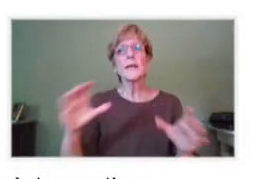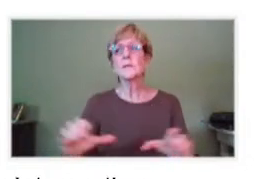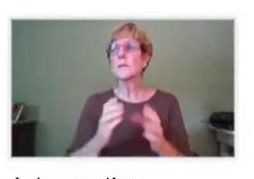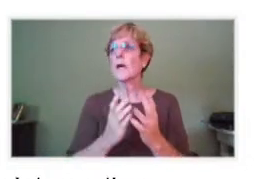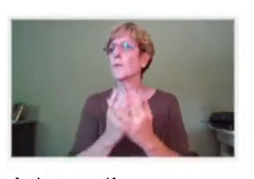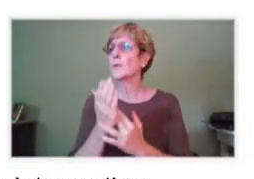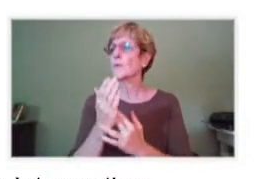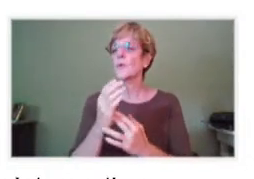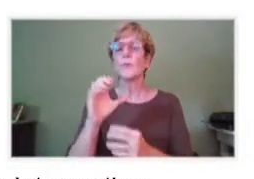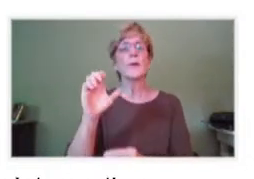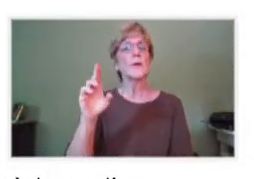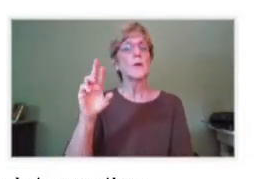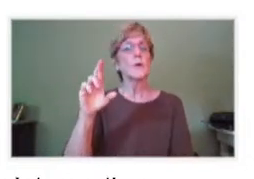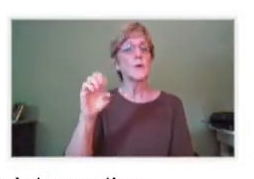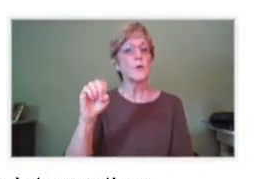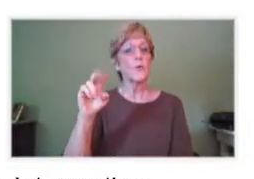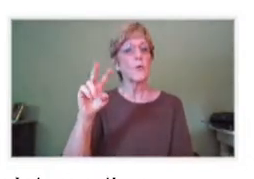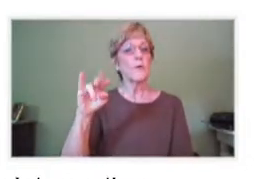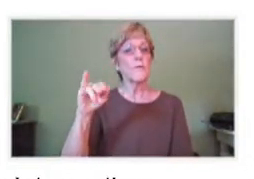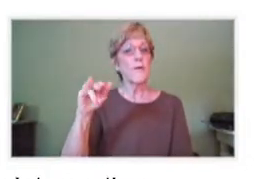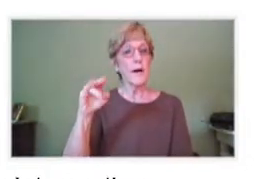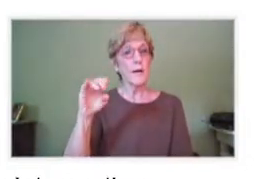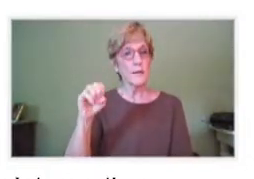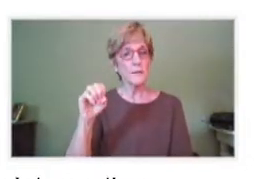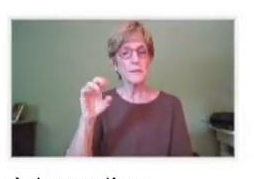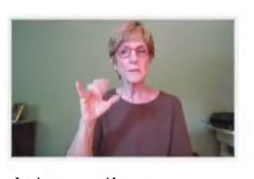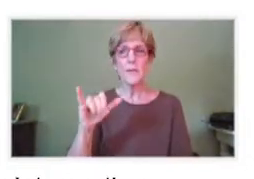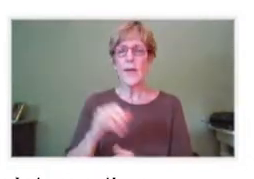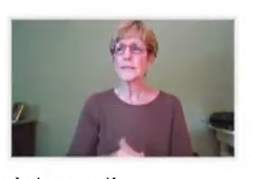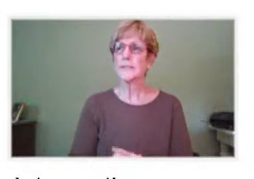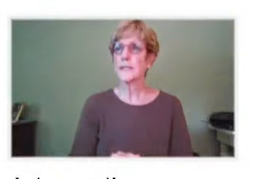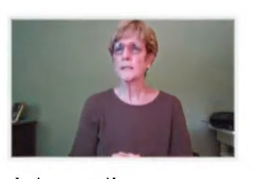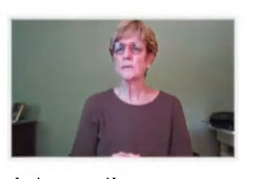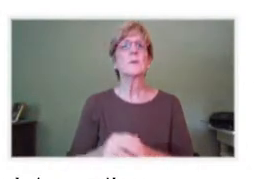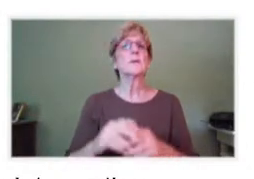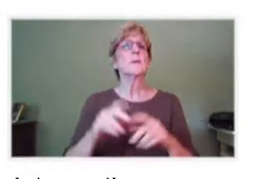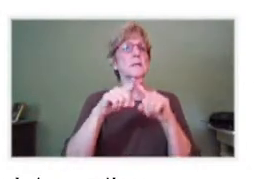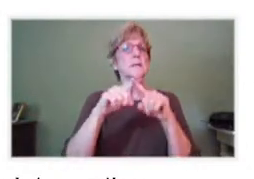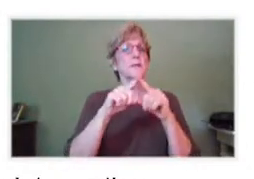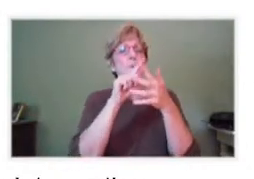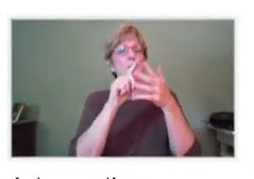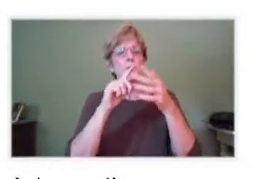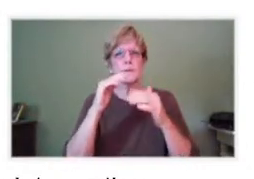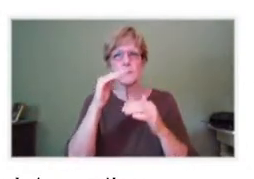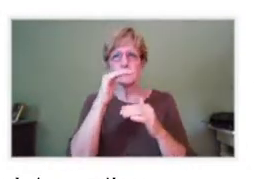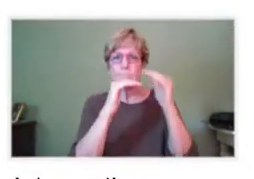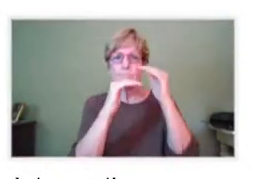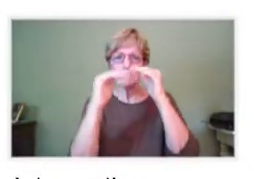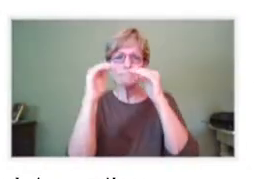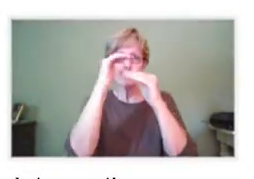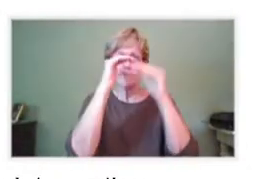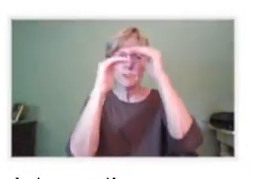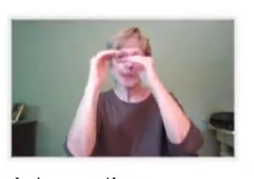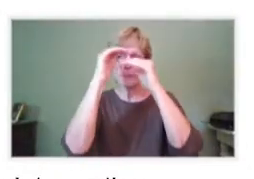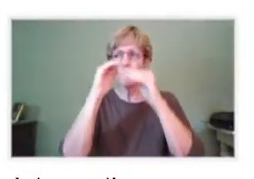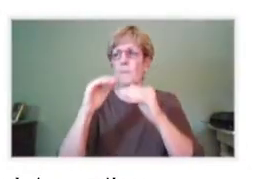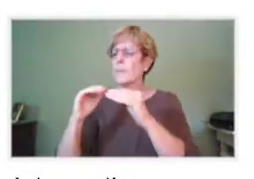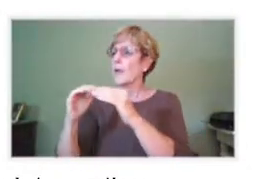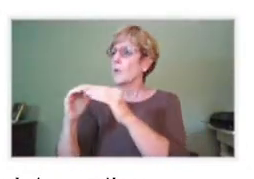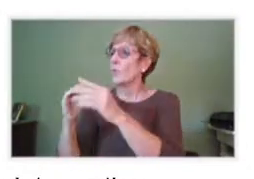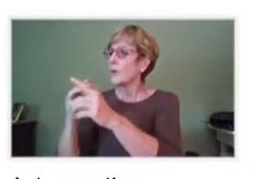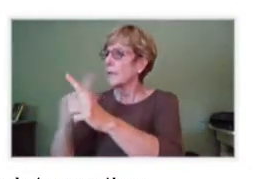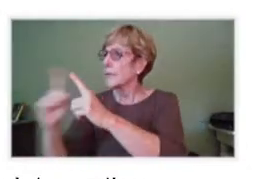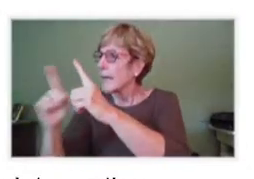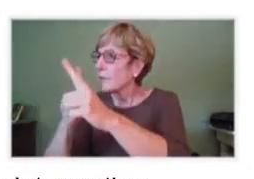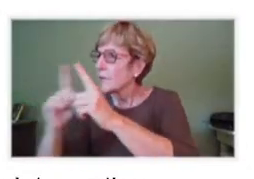Cure Violence model, which employs a multi-tiered approach. So there's canvassing, there's relationship